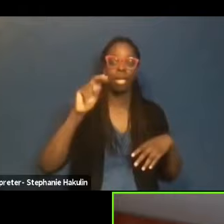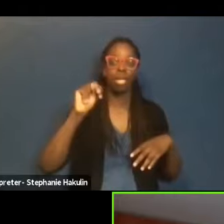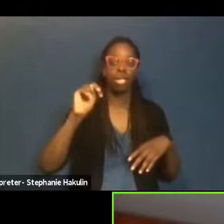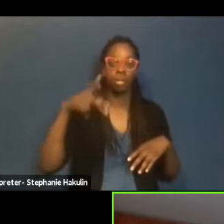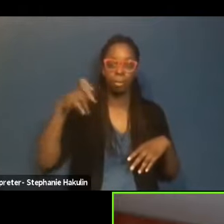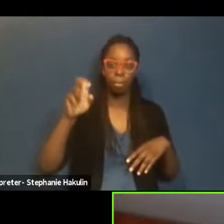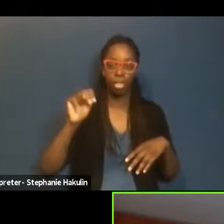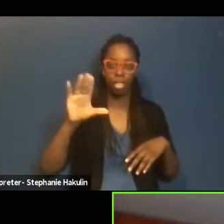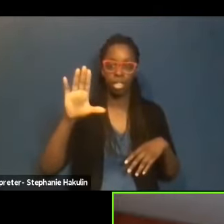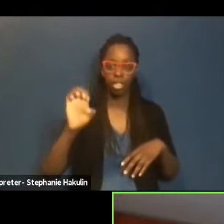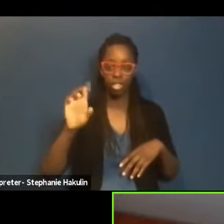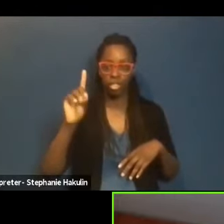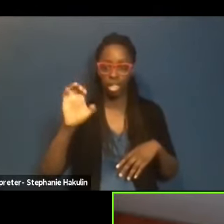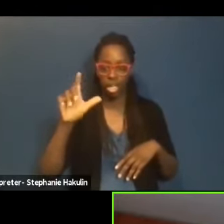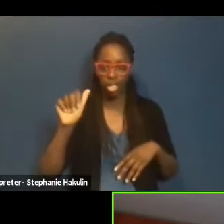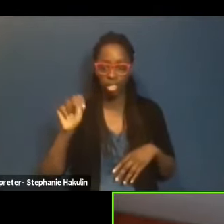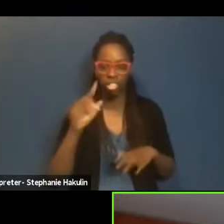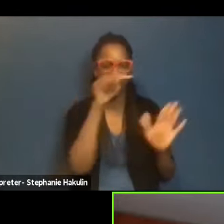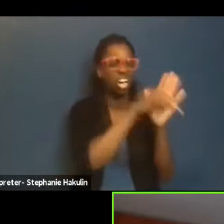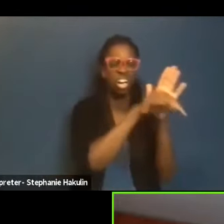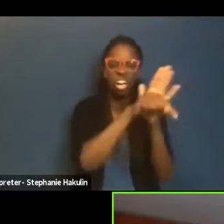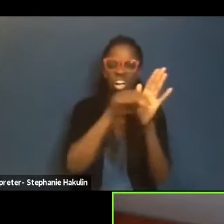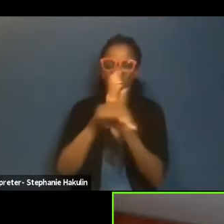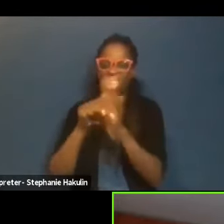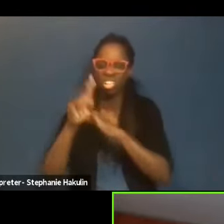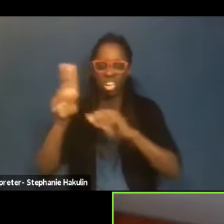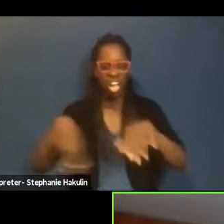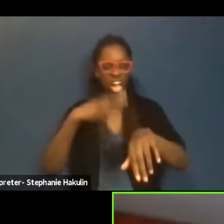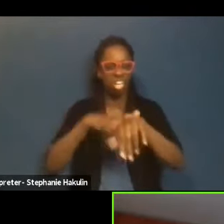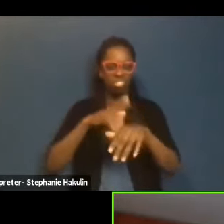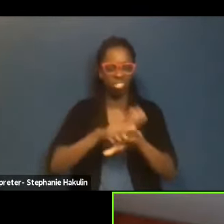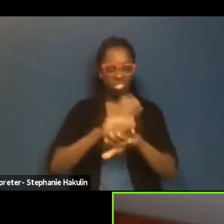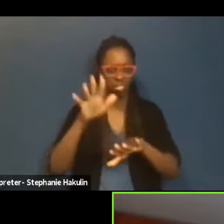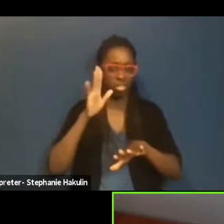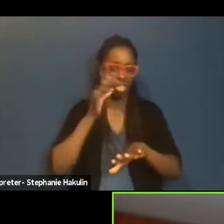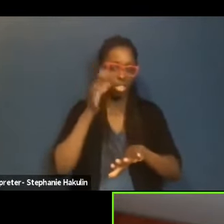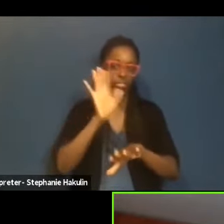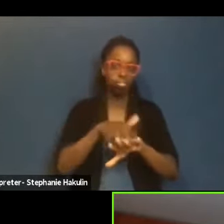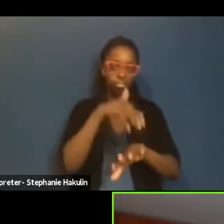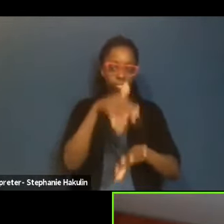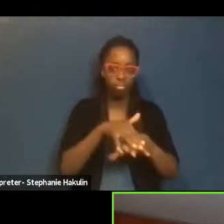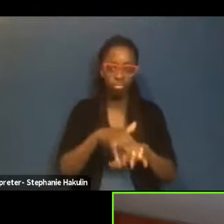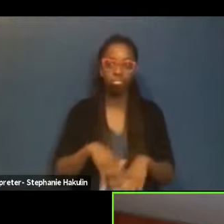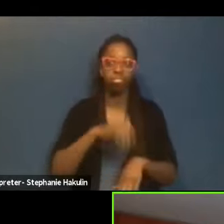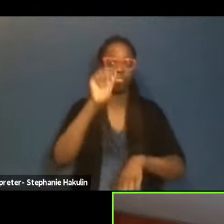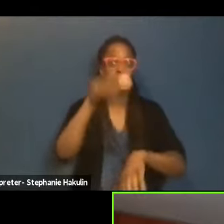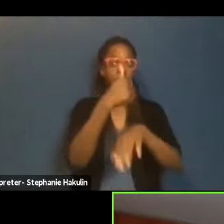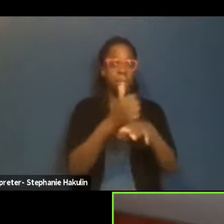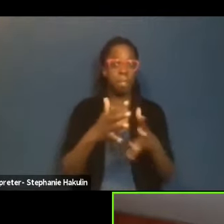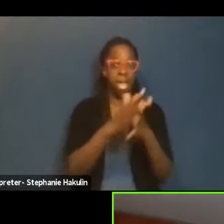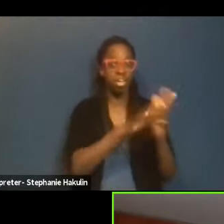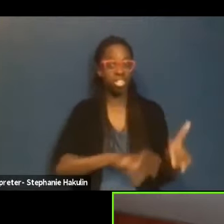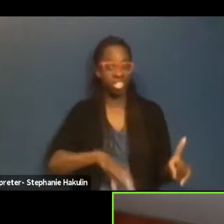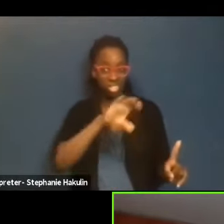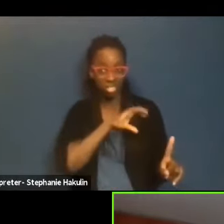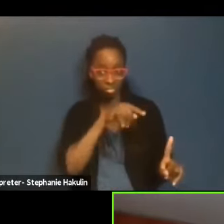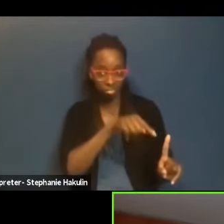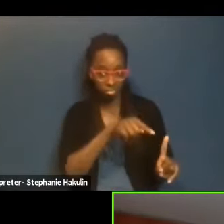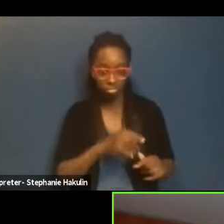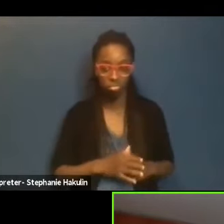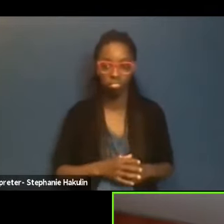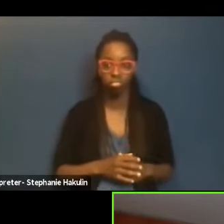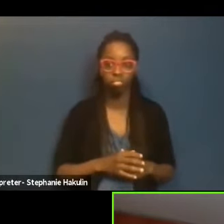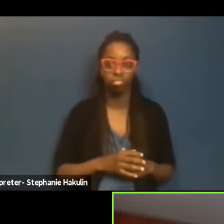the enslavement of kidnapped Africans, the imposition of American citizenship, the radioactive torture of Pedro Albizu Campos,